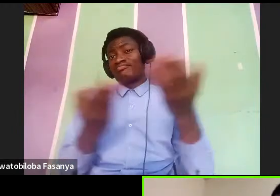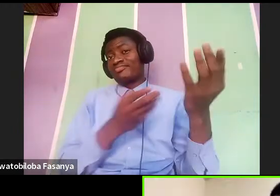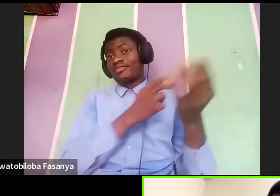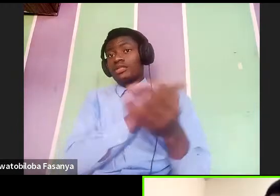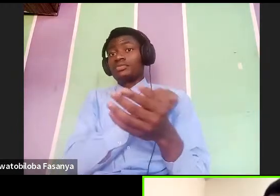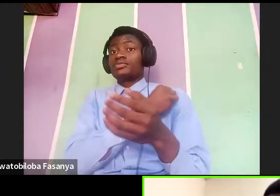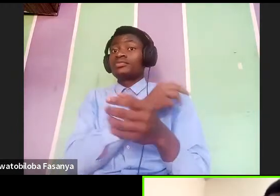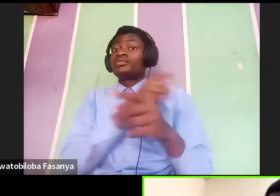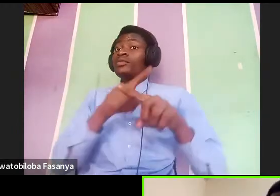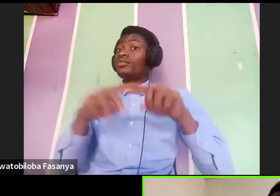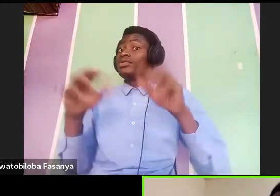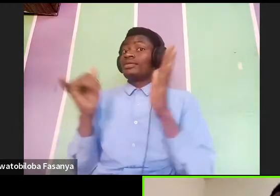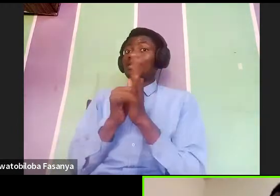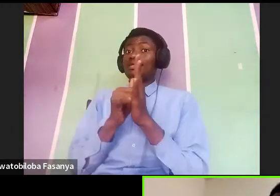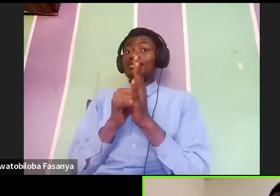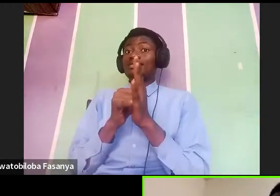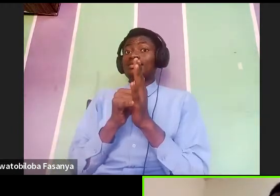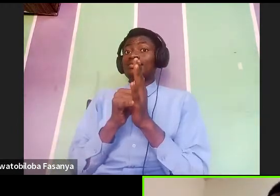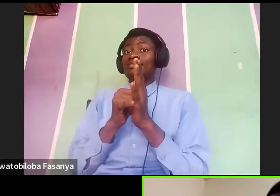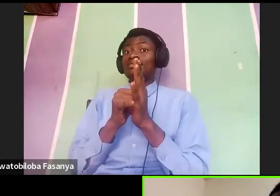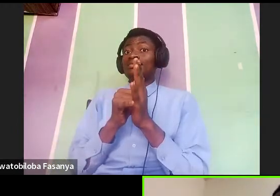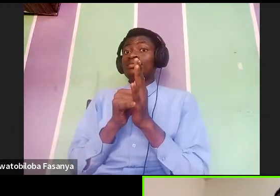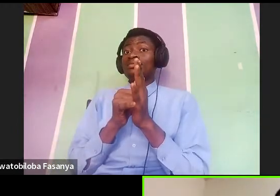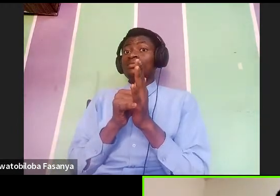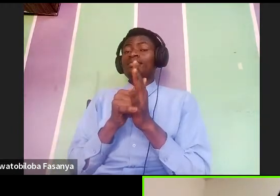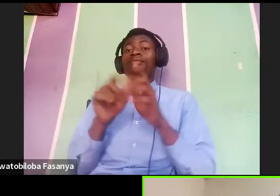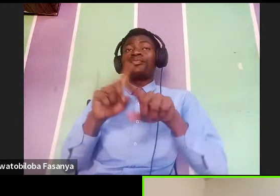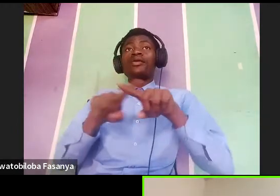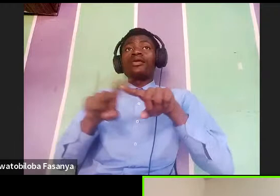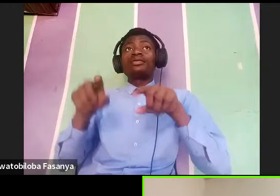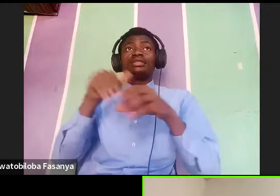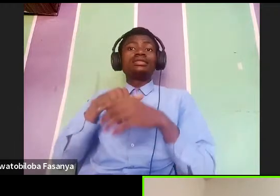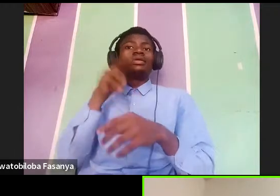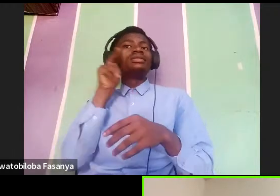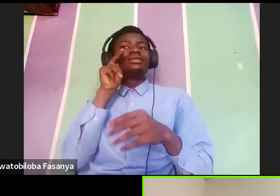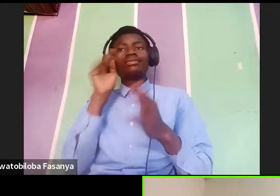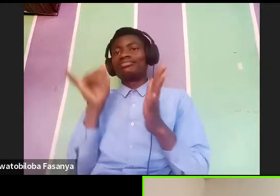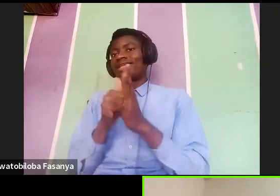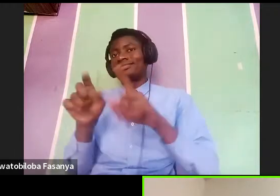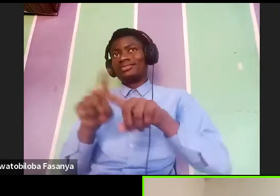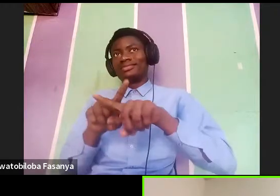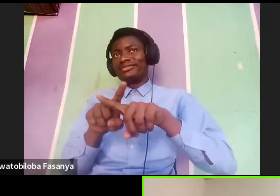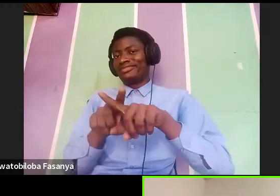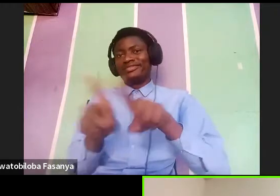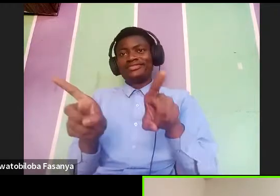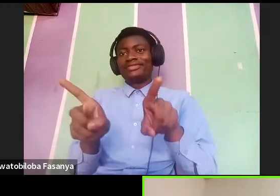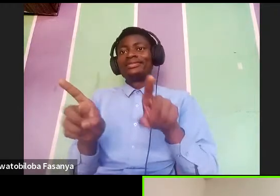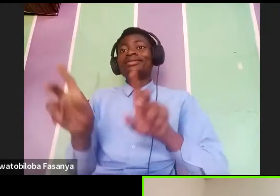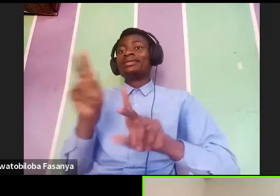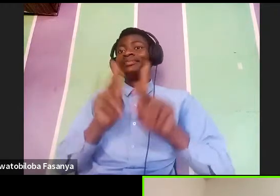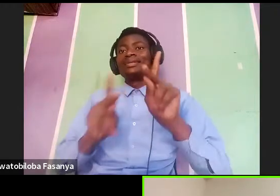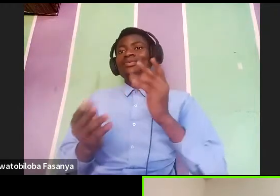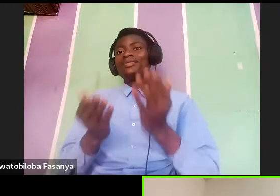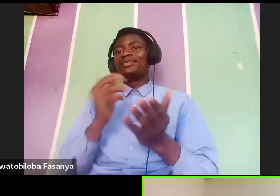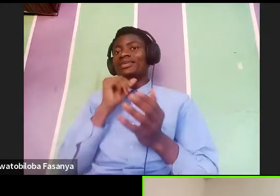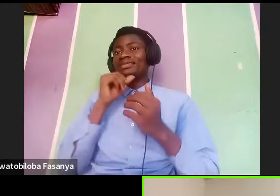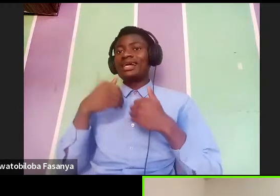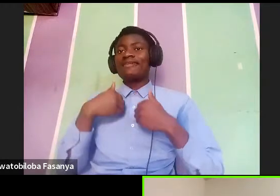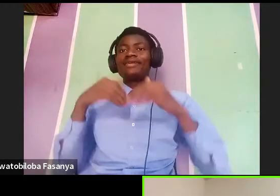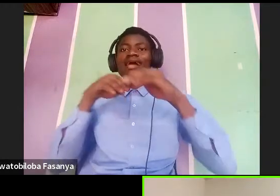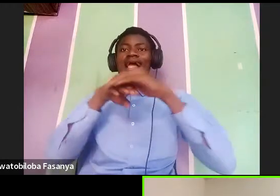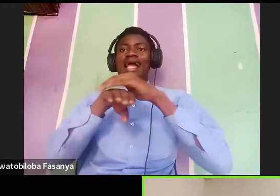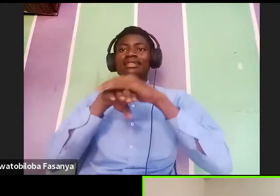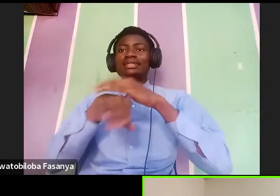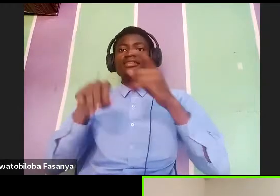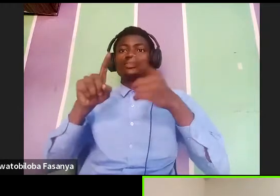be the case in Nigeria, because people may not have access to healthcare, and they may not have